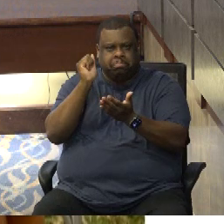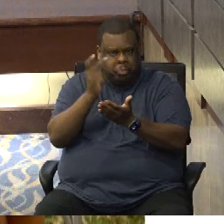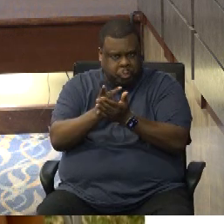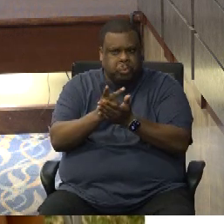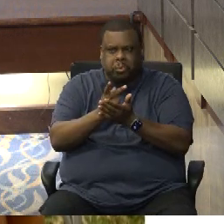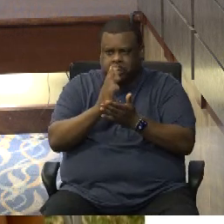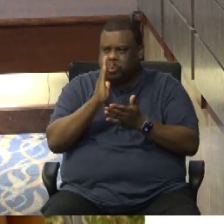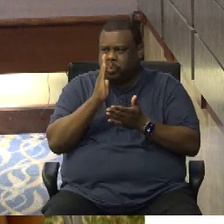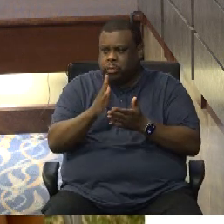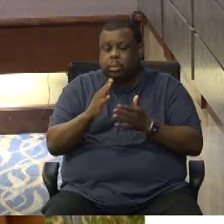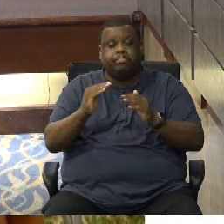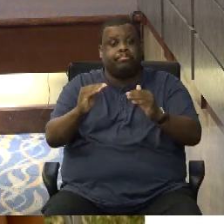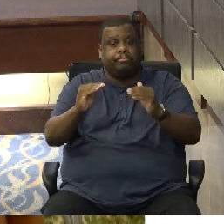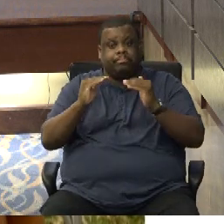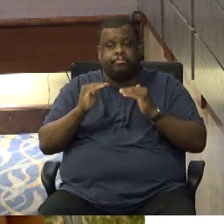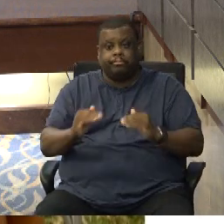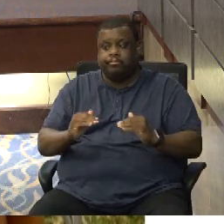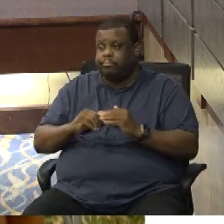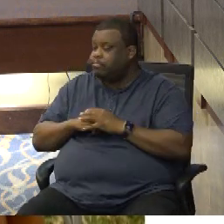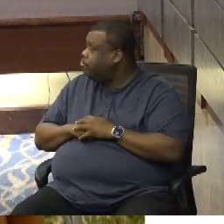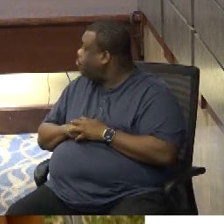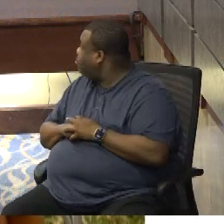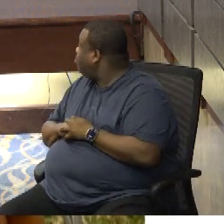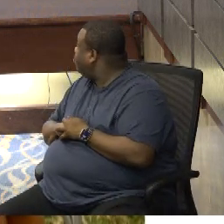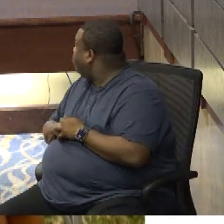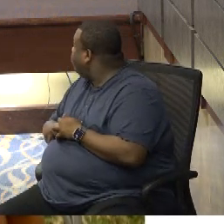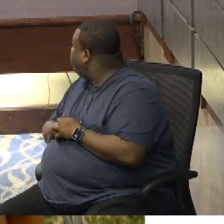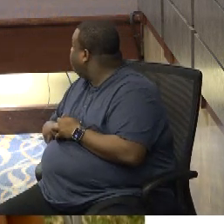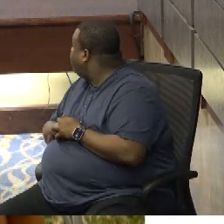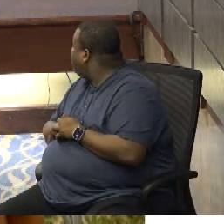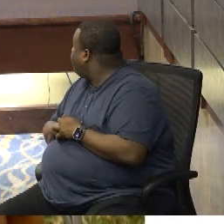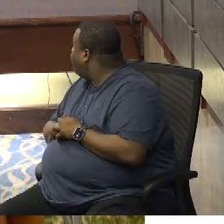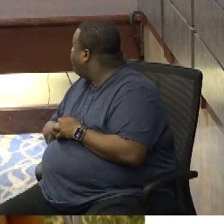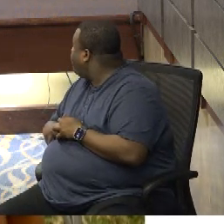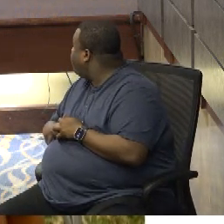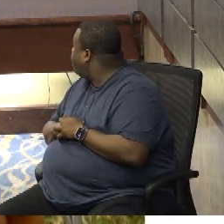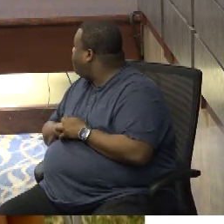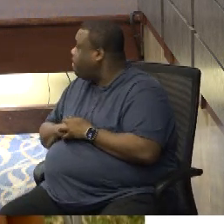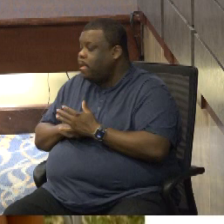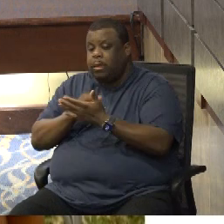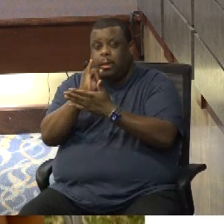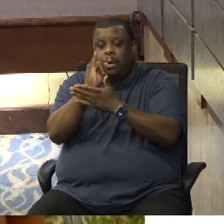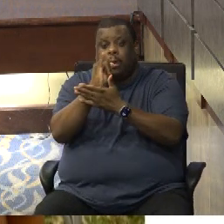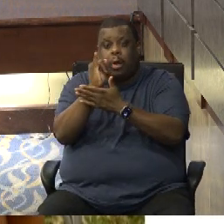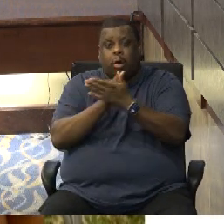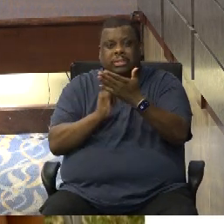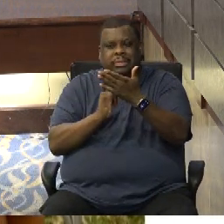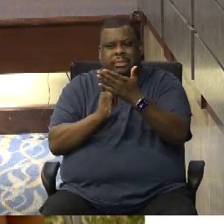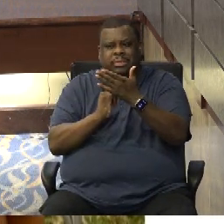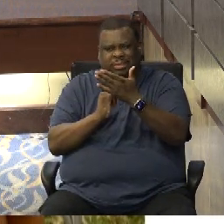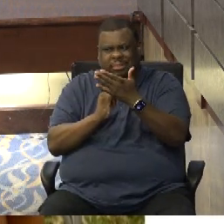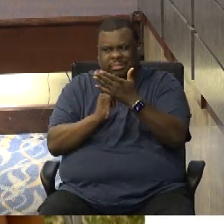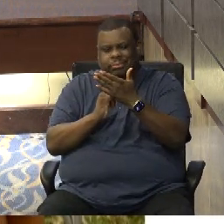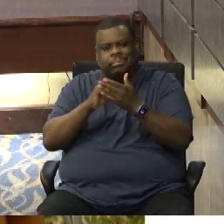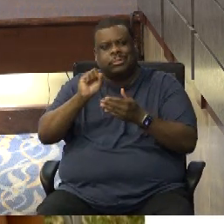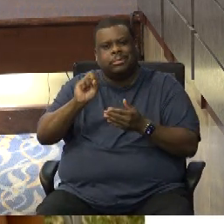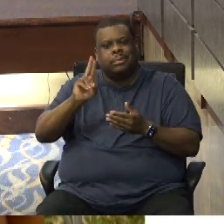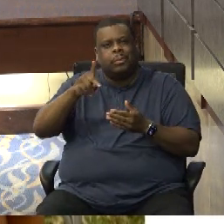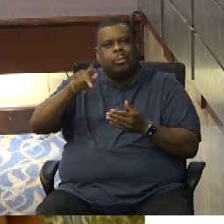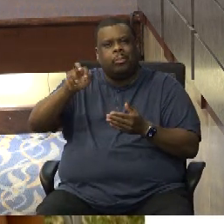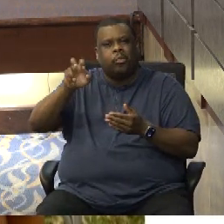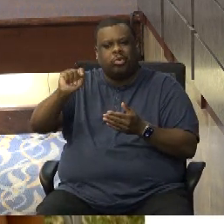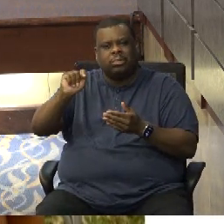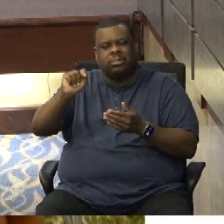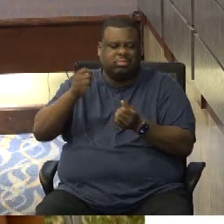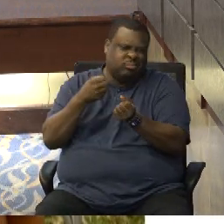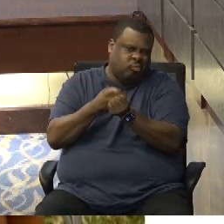So artist support. So Creative Waco has created an online application and they've awarded their first grants. And so we've included some pictures from some